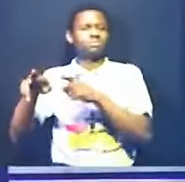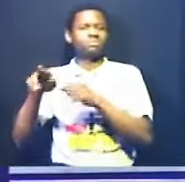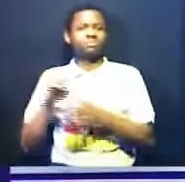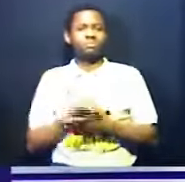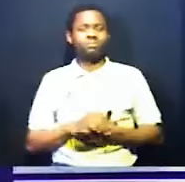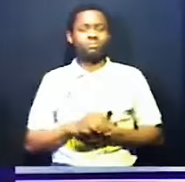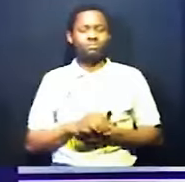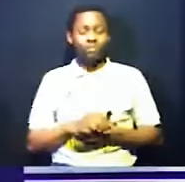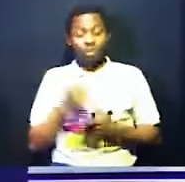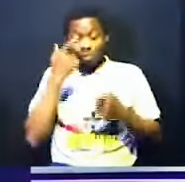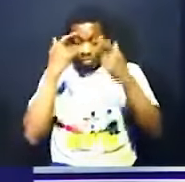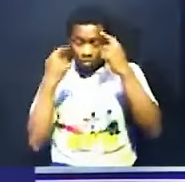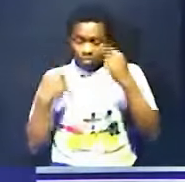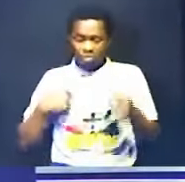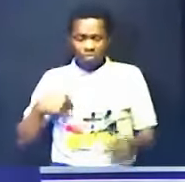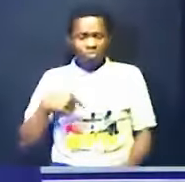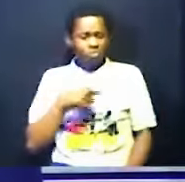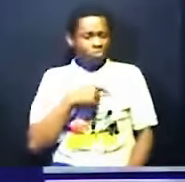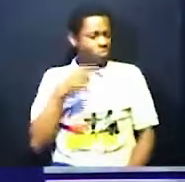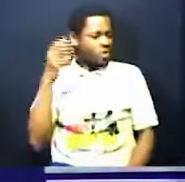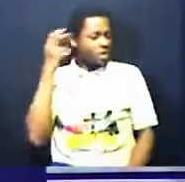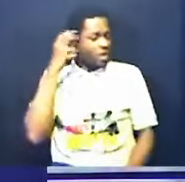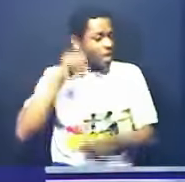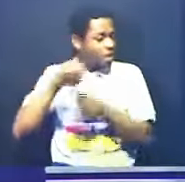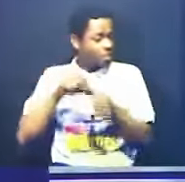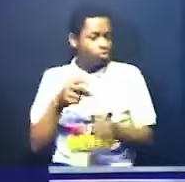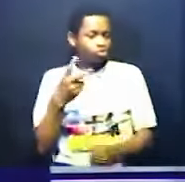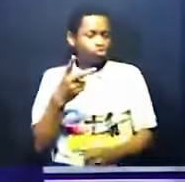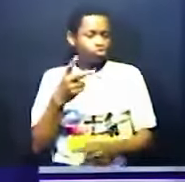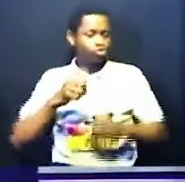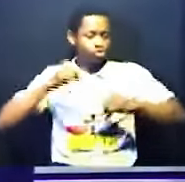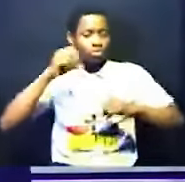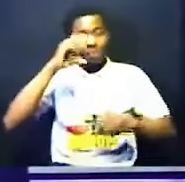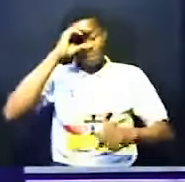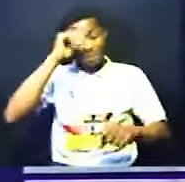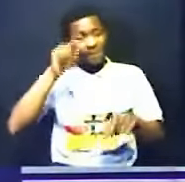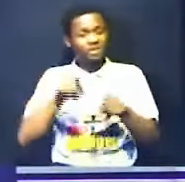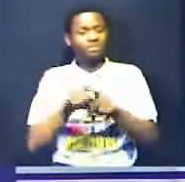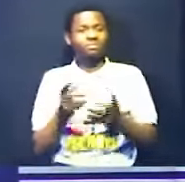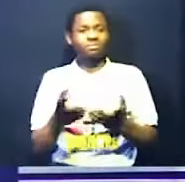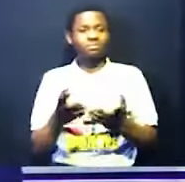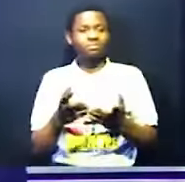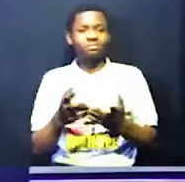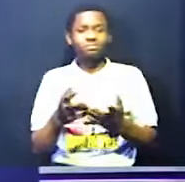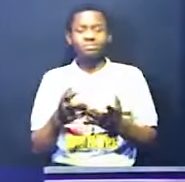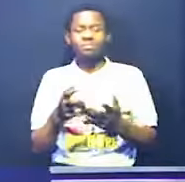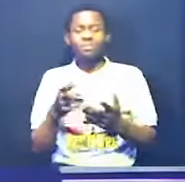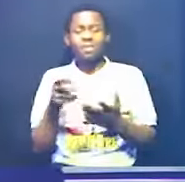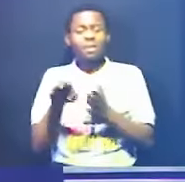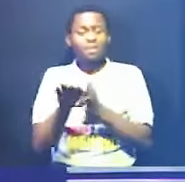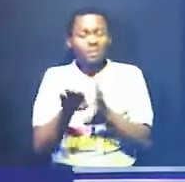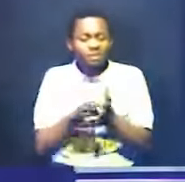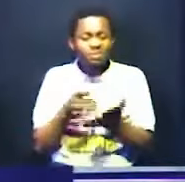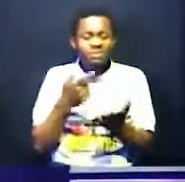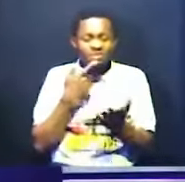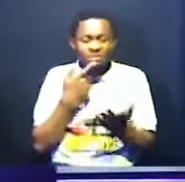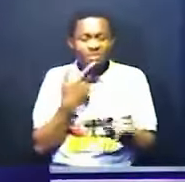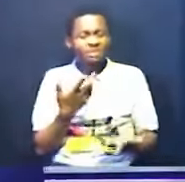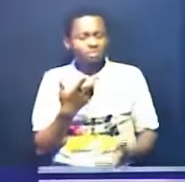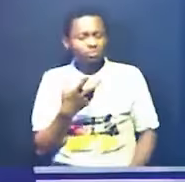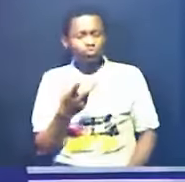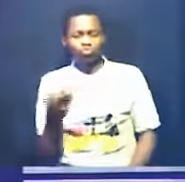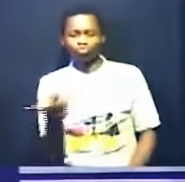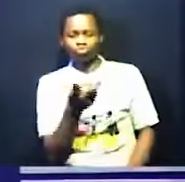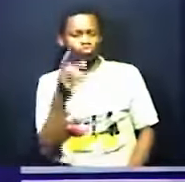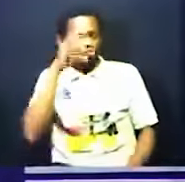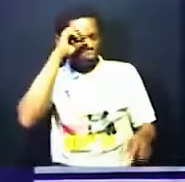two big brothers. Isan say ya tinsem e dia fani nuanom panifuo. And the Bible talks about how handsomely beautiful they